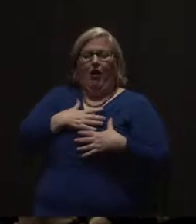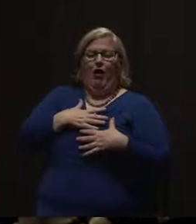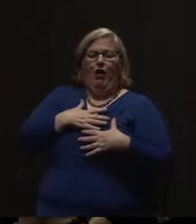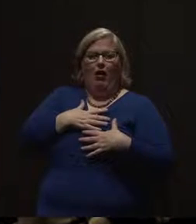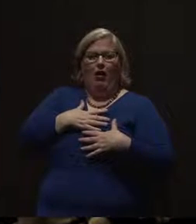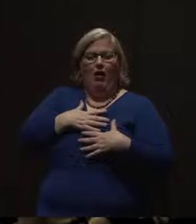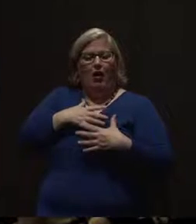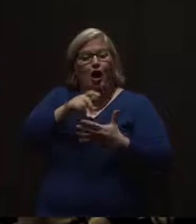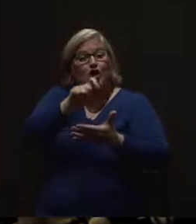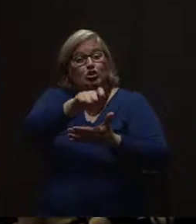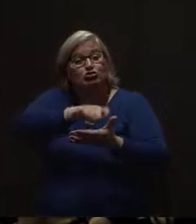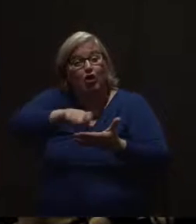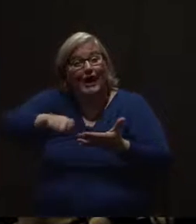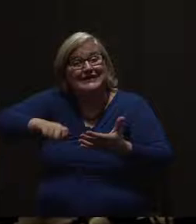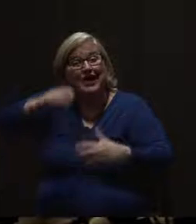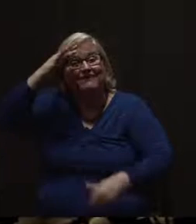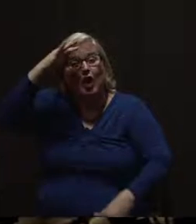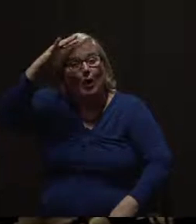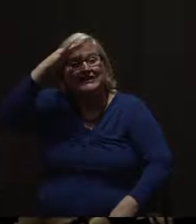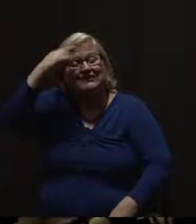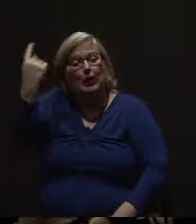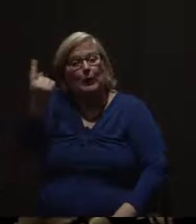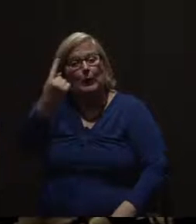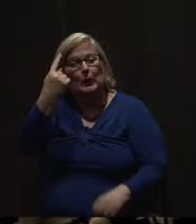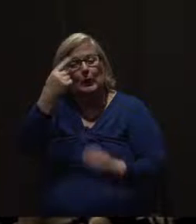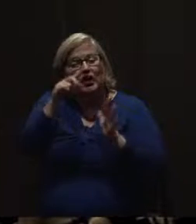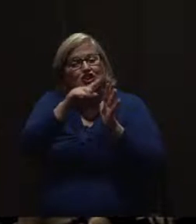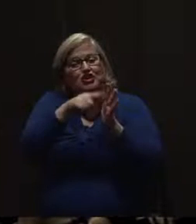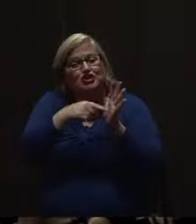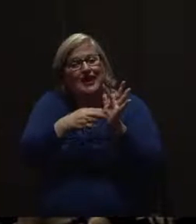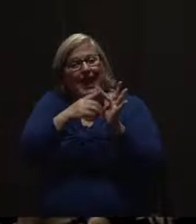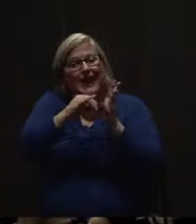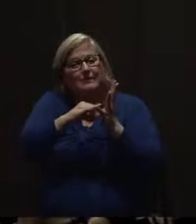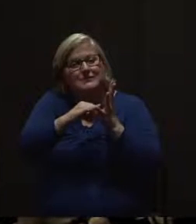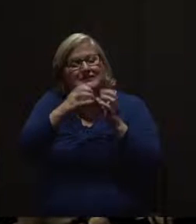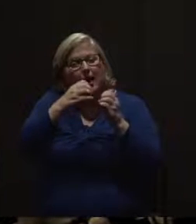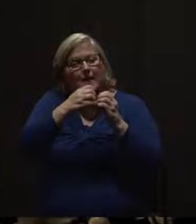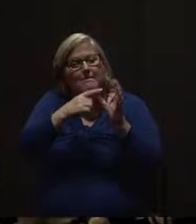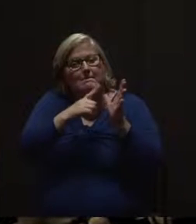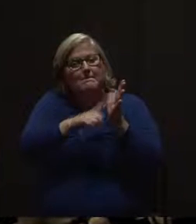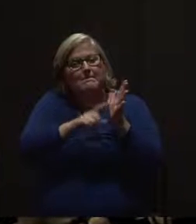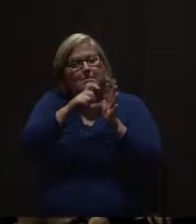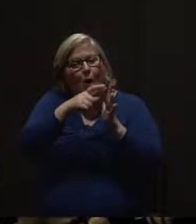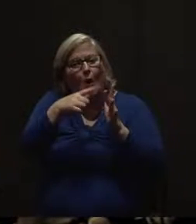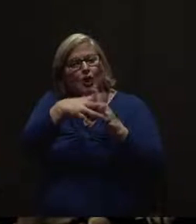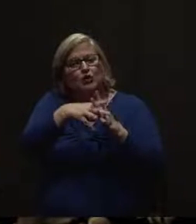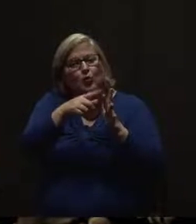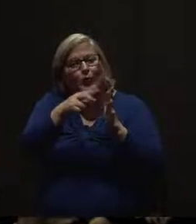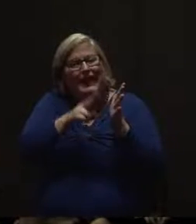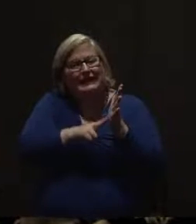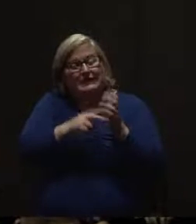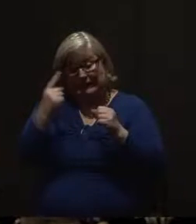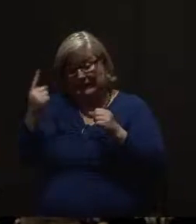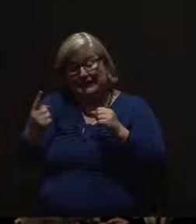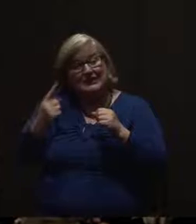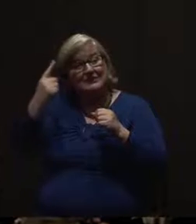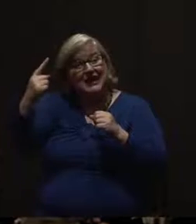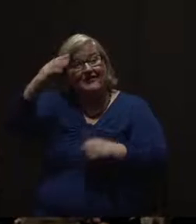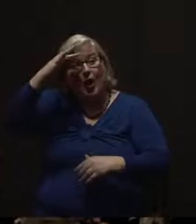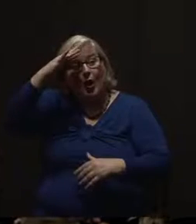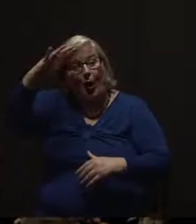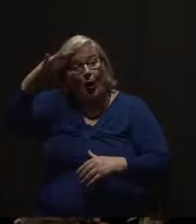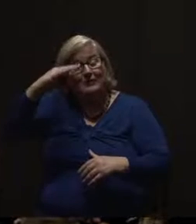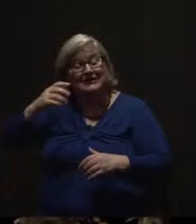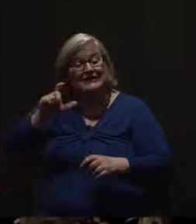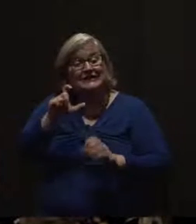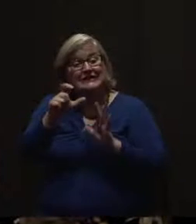James Baldwin describes this very impressively. In 1971, he wrote an open letter to philosopher and civil rights activist